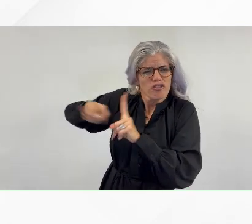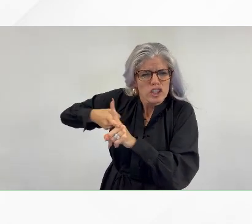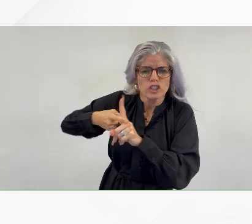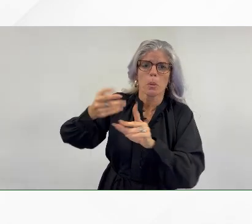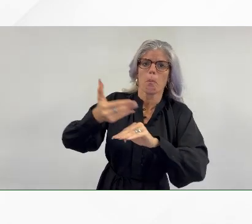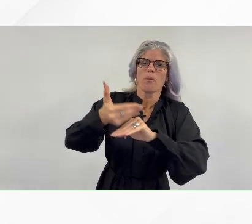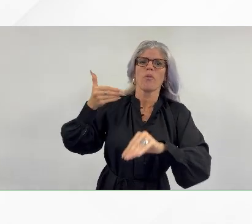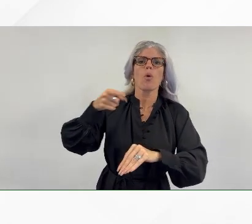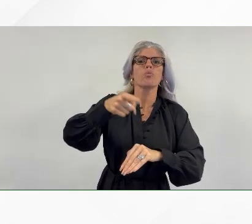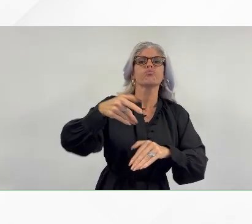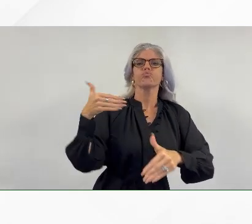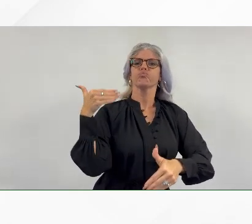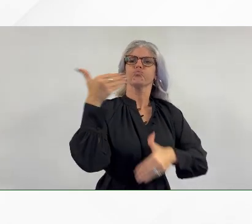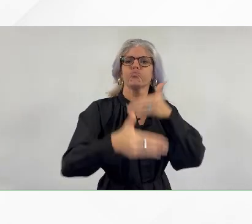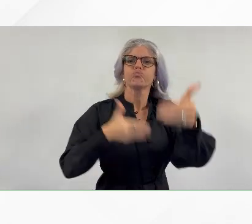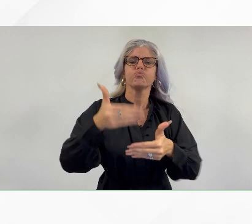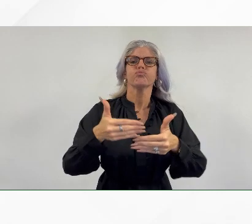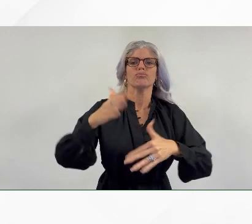funding.